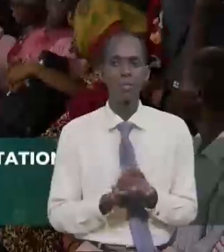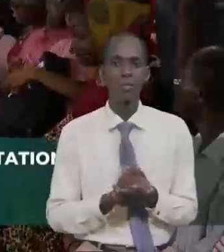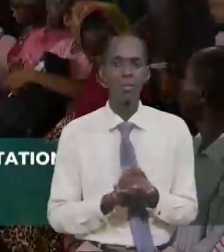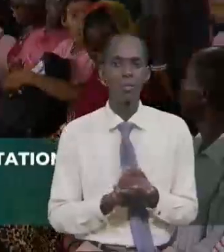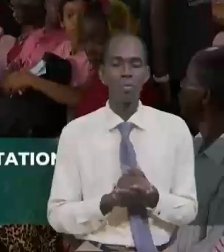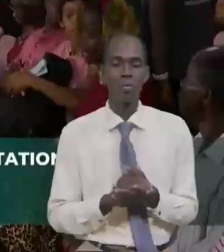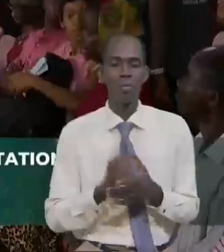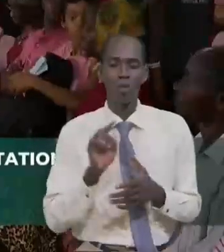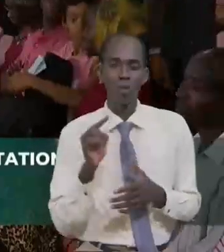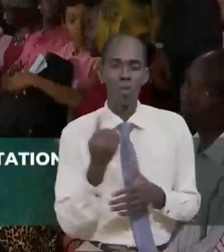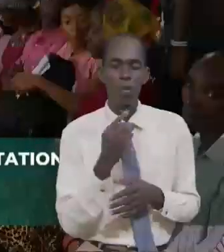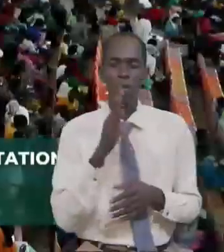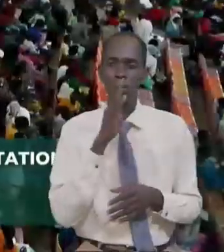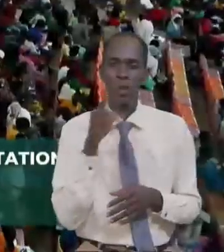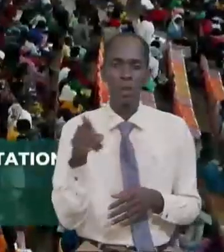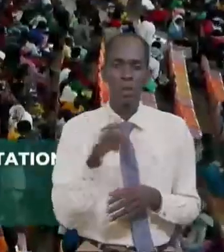observe